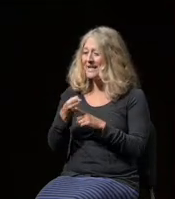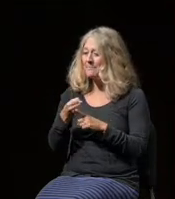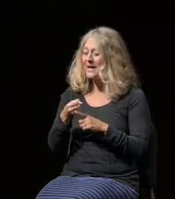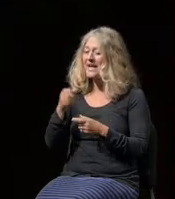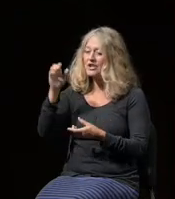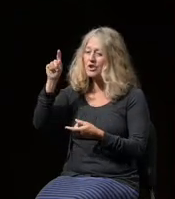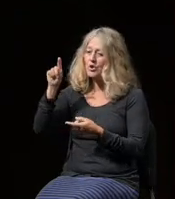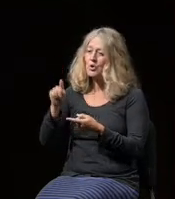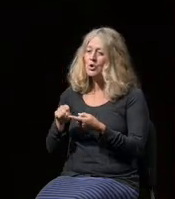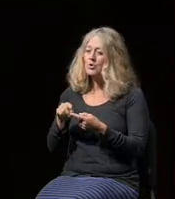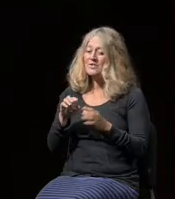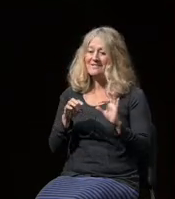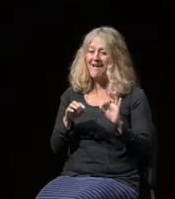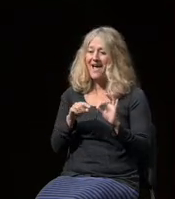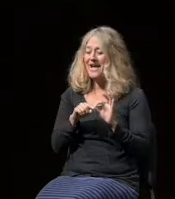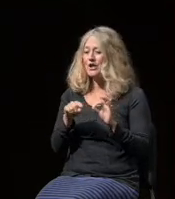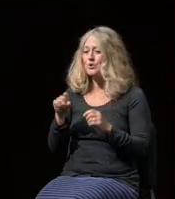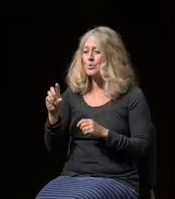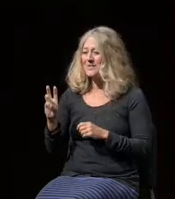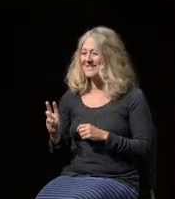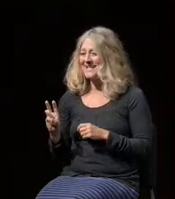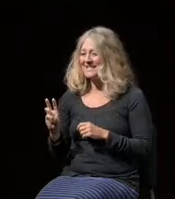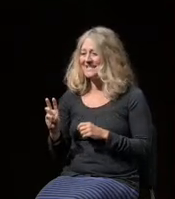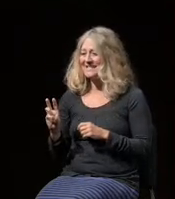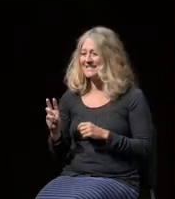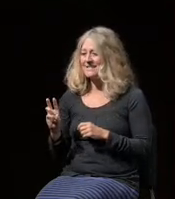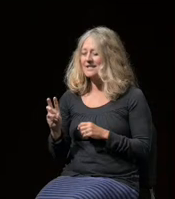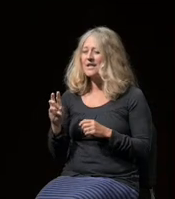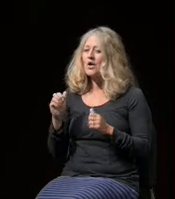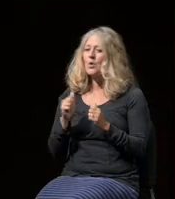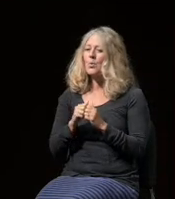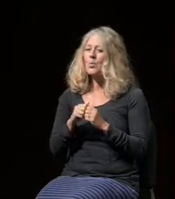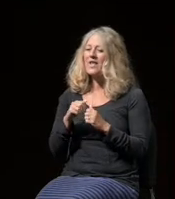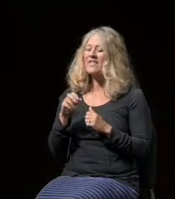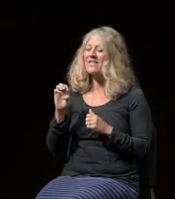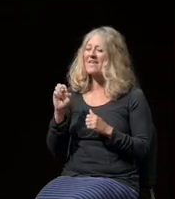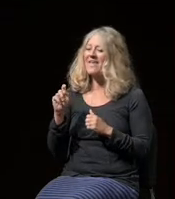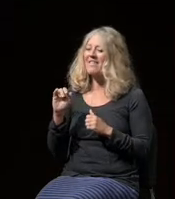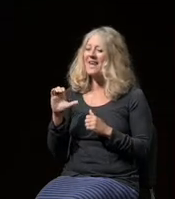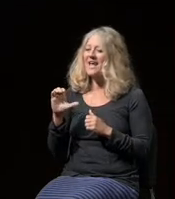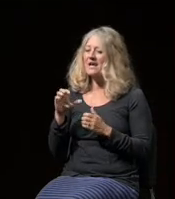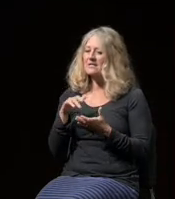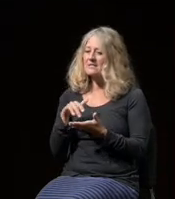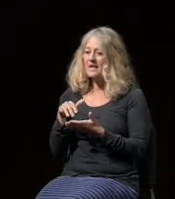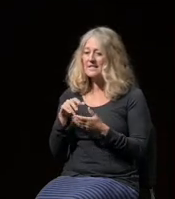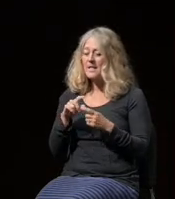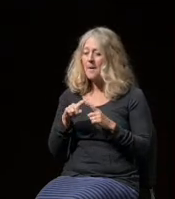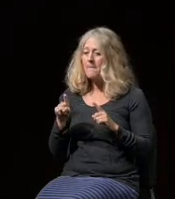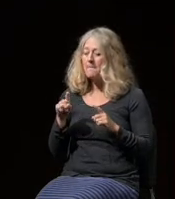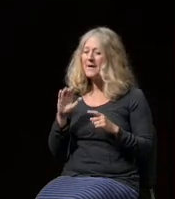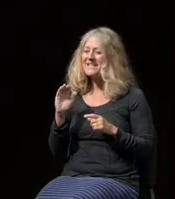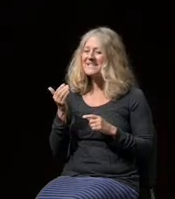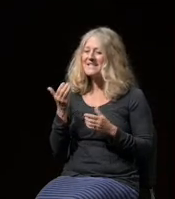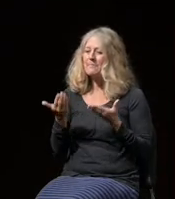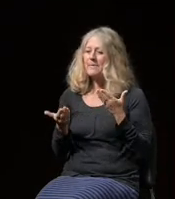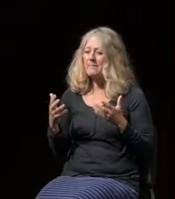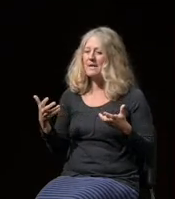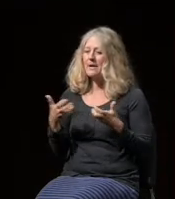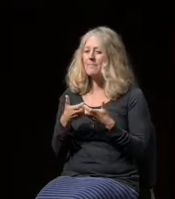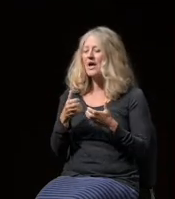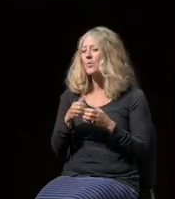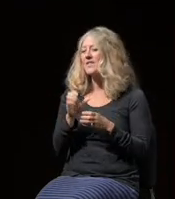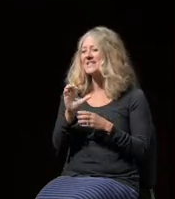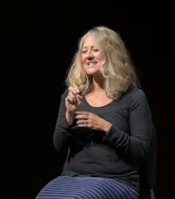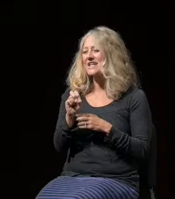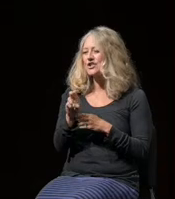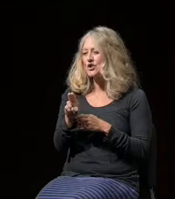from 9 units to 6 with the addition of ethnic studies, now looks like it may be combined with the CSU's